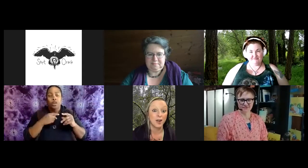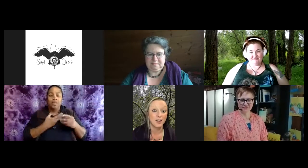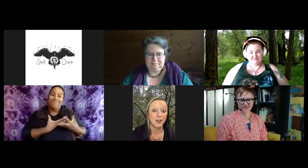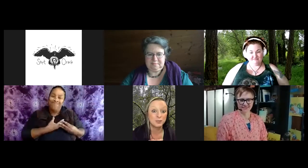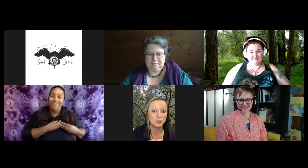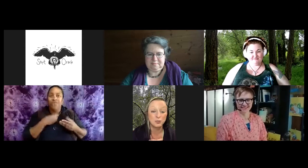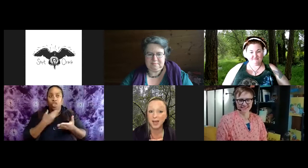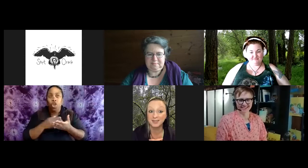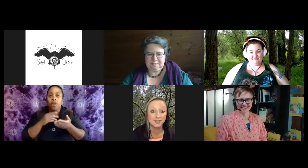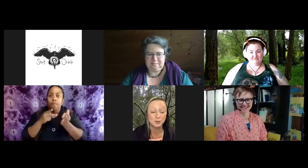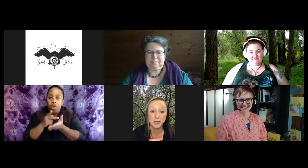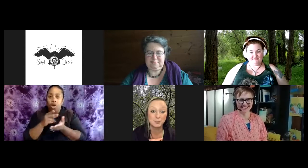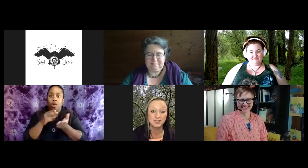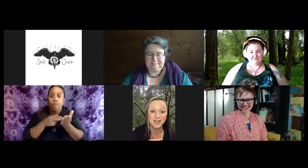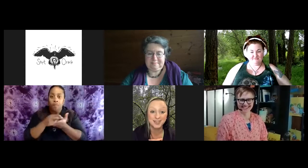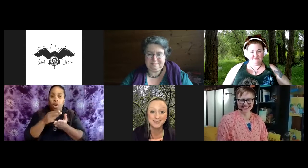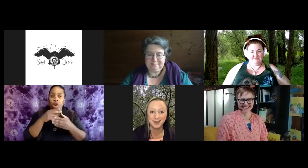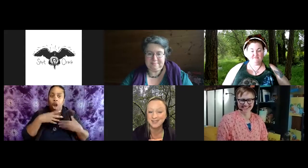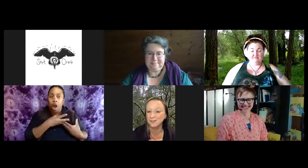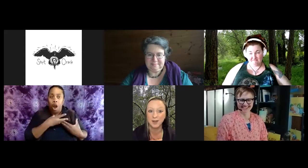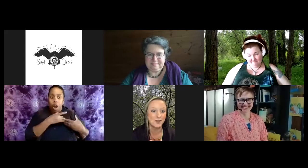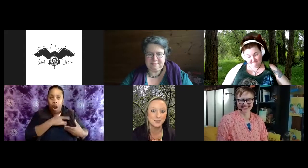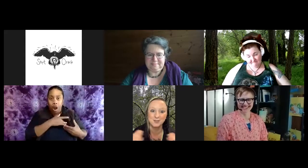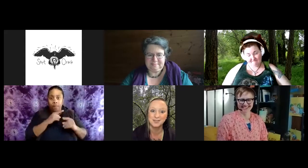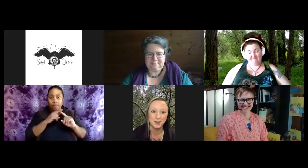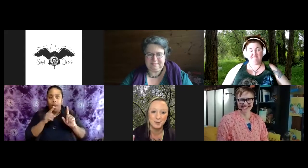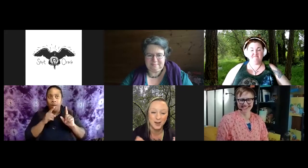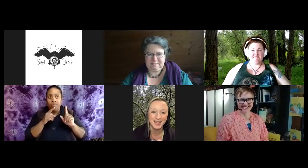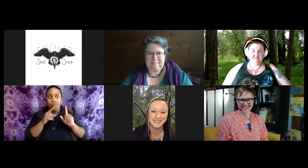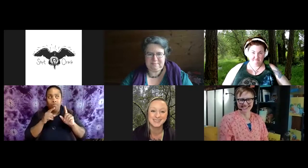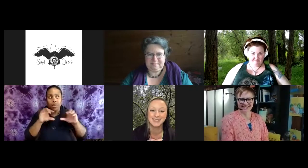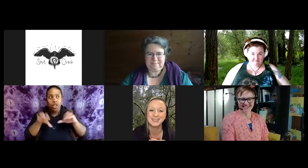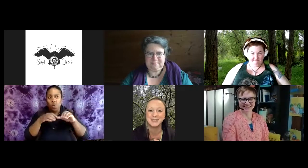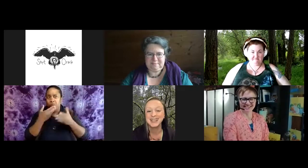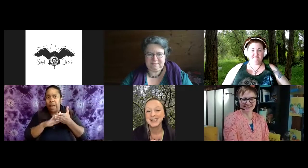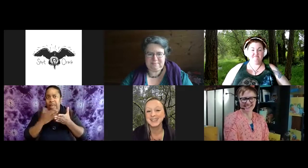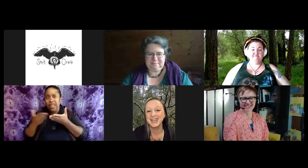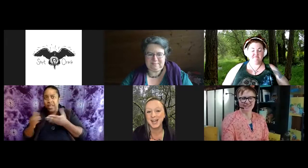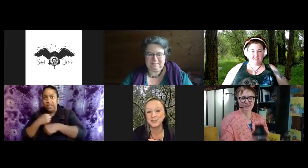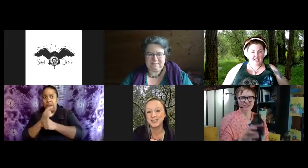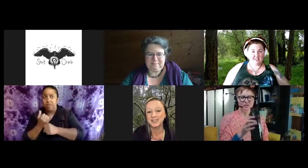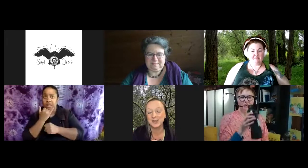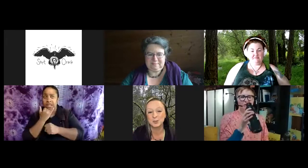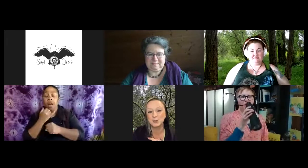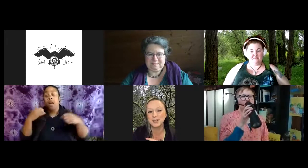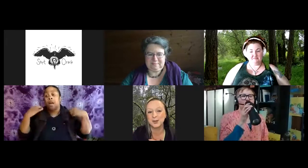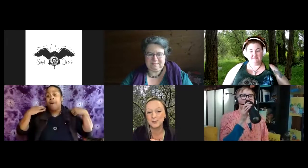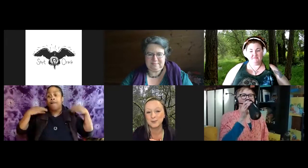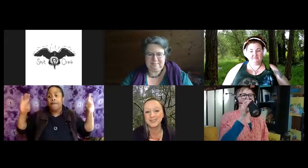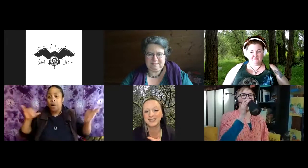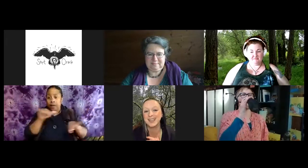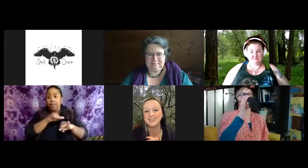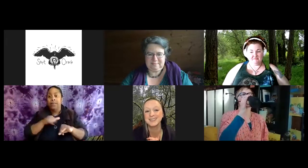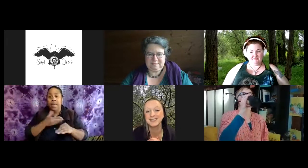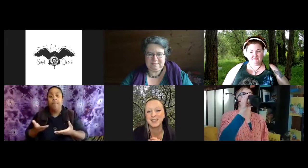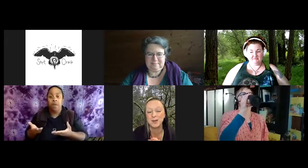in heart and still do bad things and make mistakes, right? And fairies are the same way. So you have to just be careful